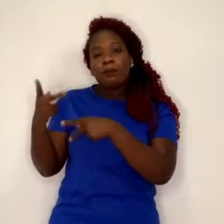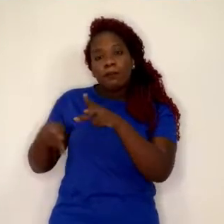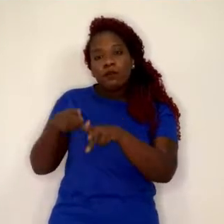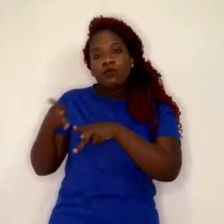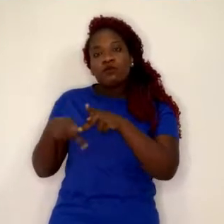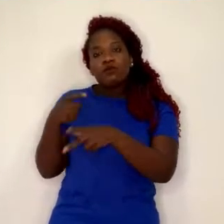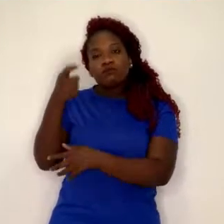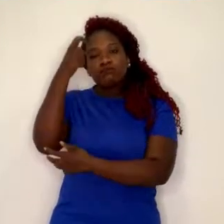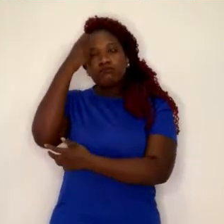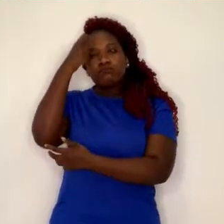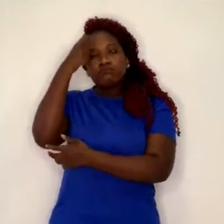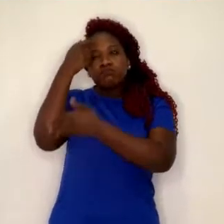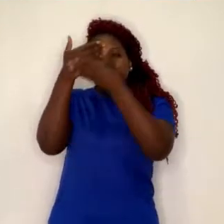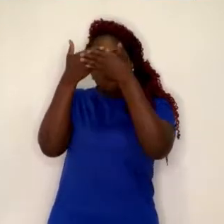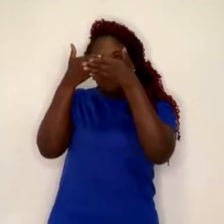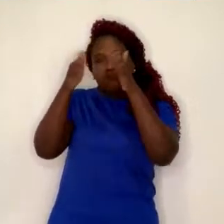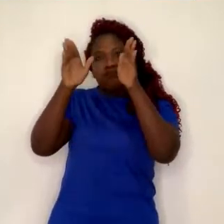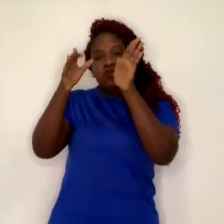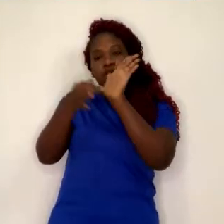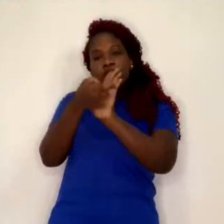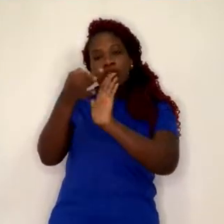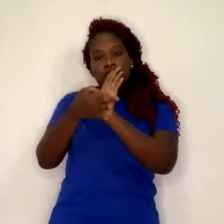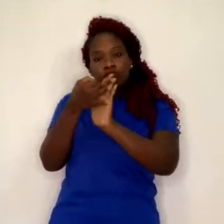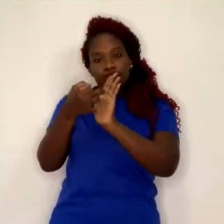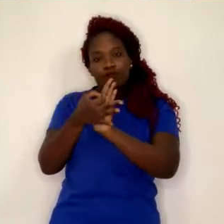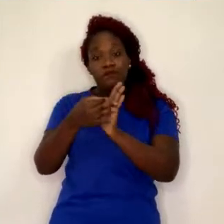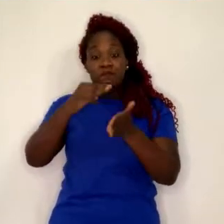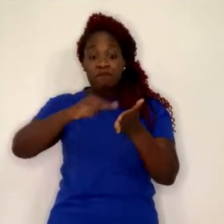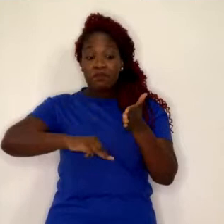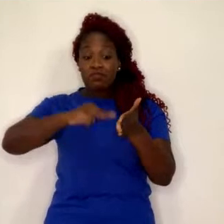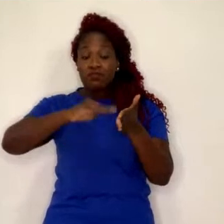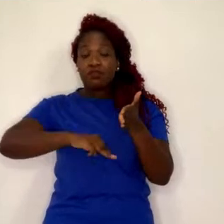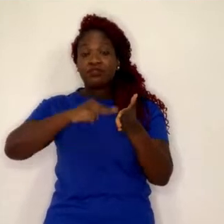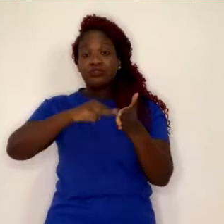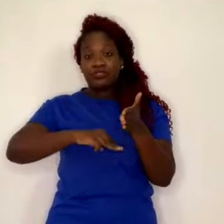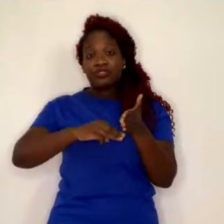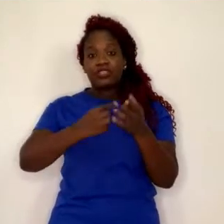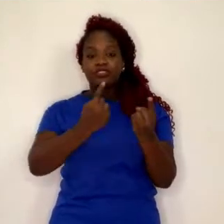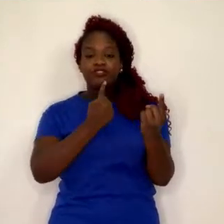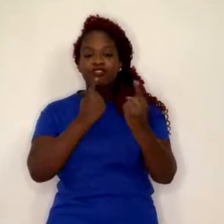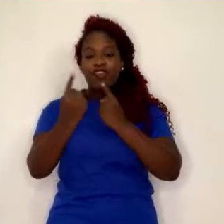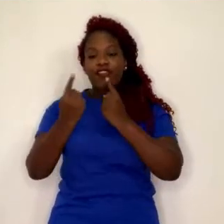popular education that elevates the awareness of people so that